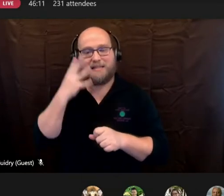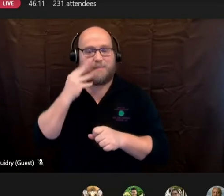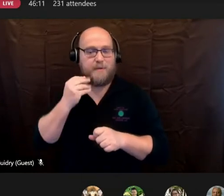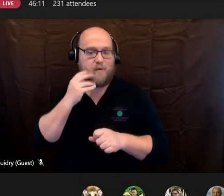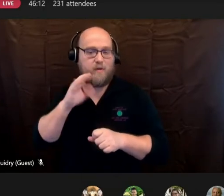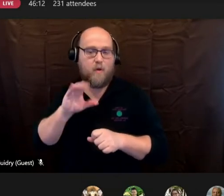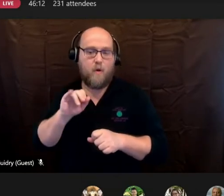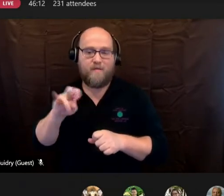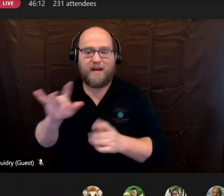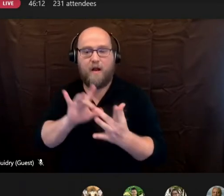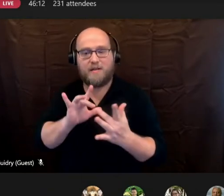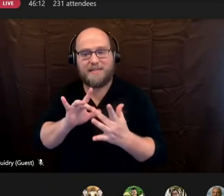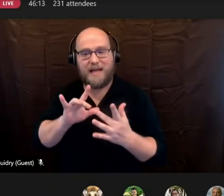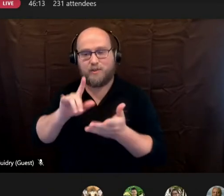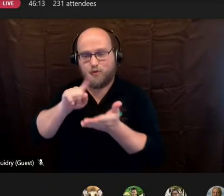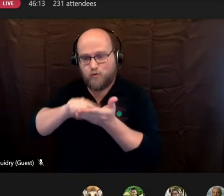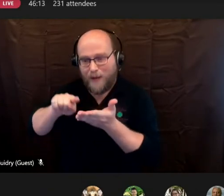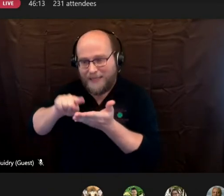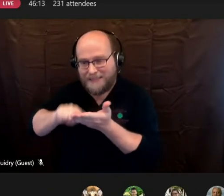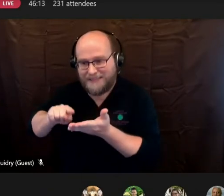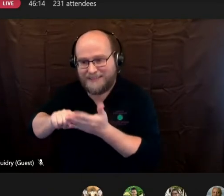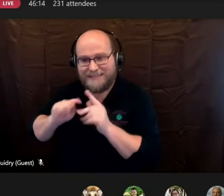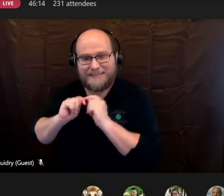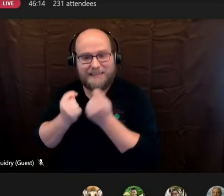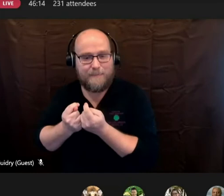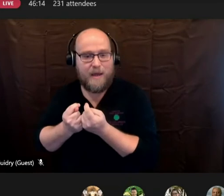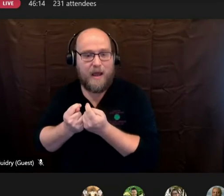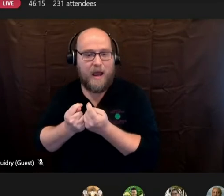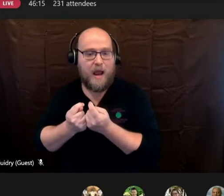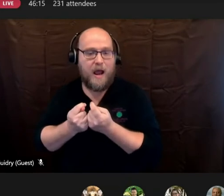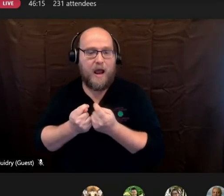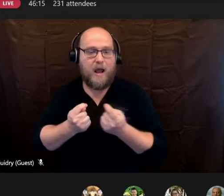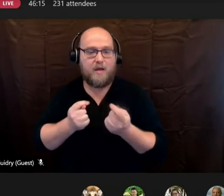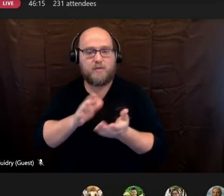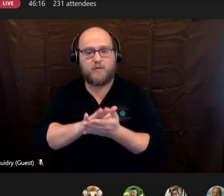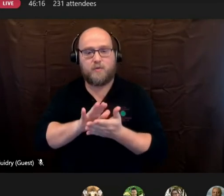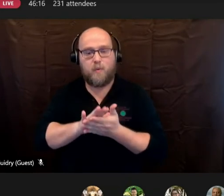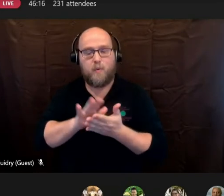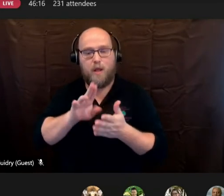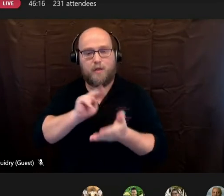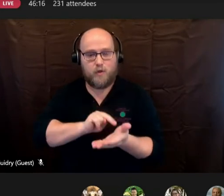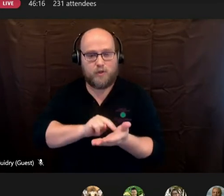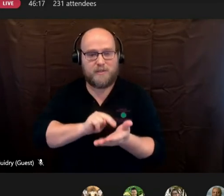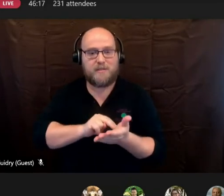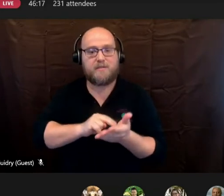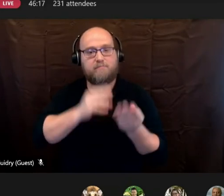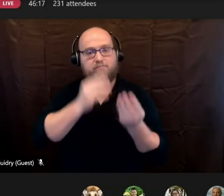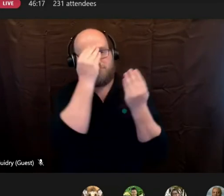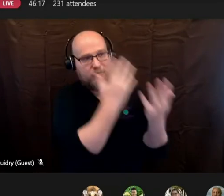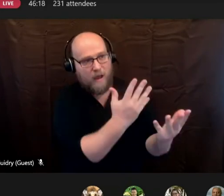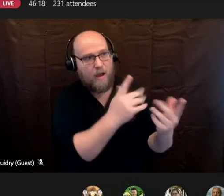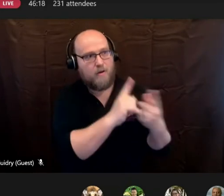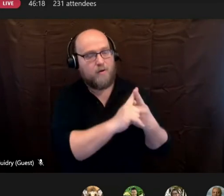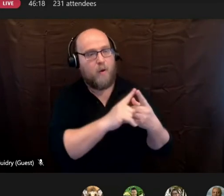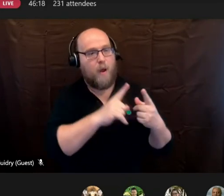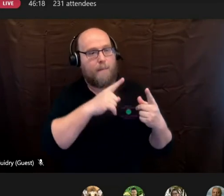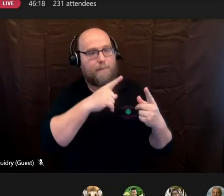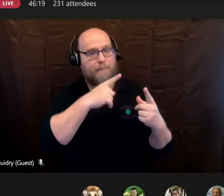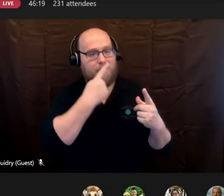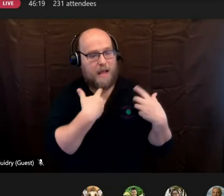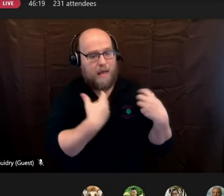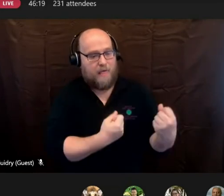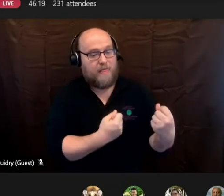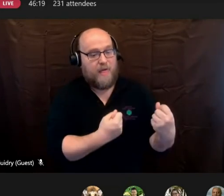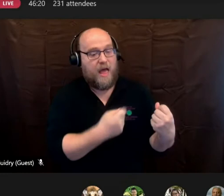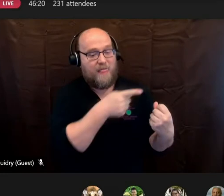exposures. The team shares this information with public health, who in turn serves as a lead investigator.